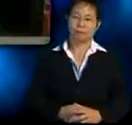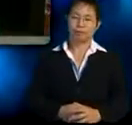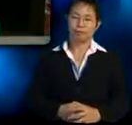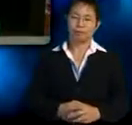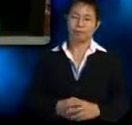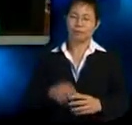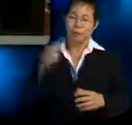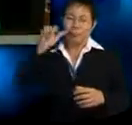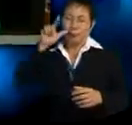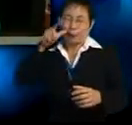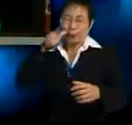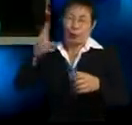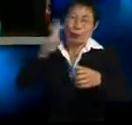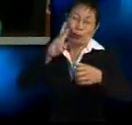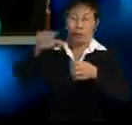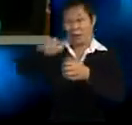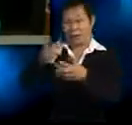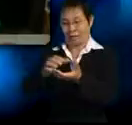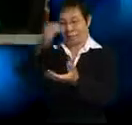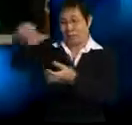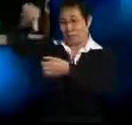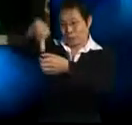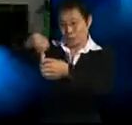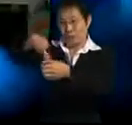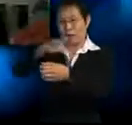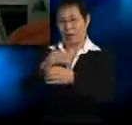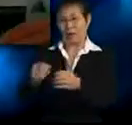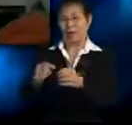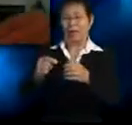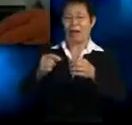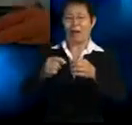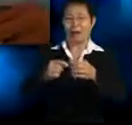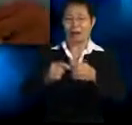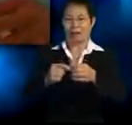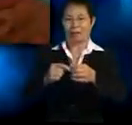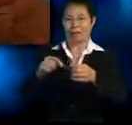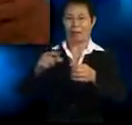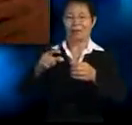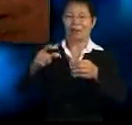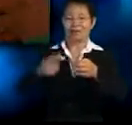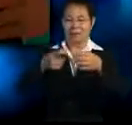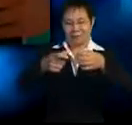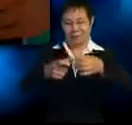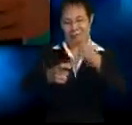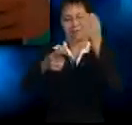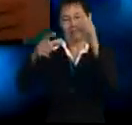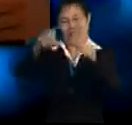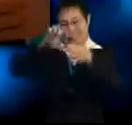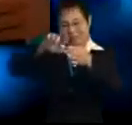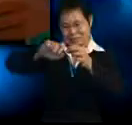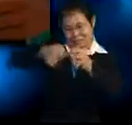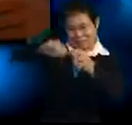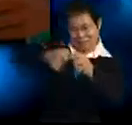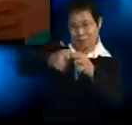Pour lime water into another test tube and attach it to the other retort stand to test the